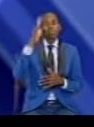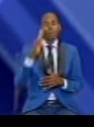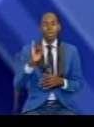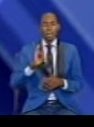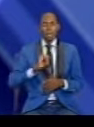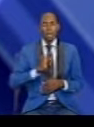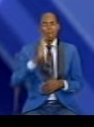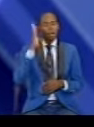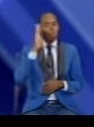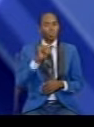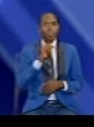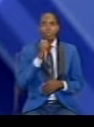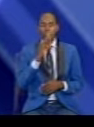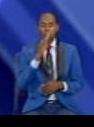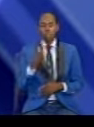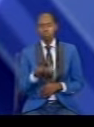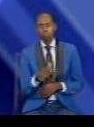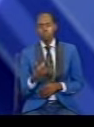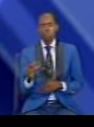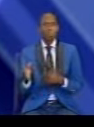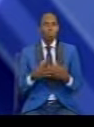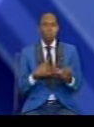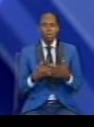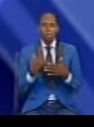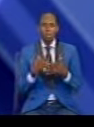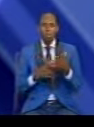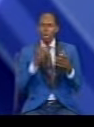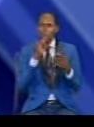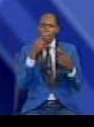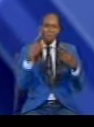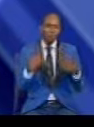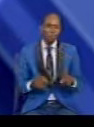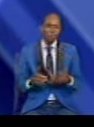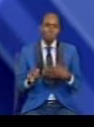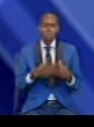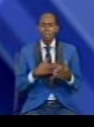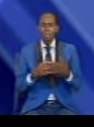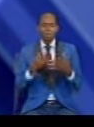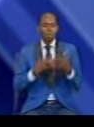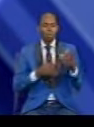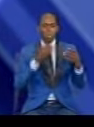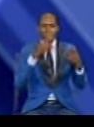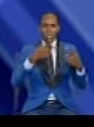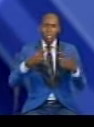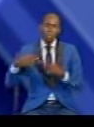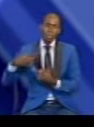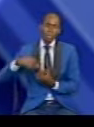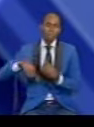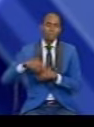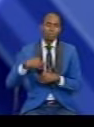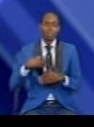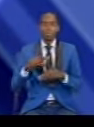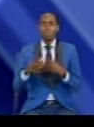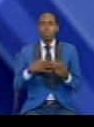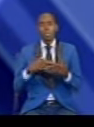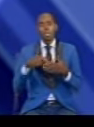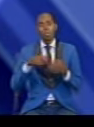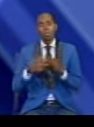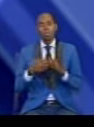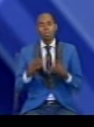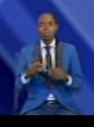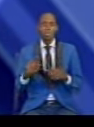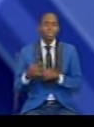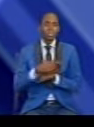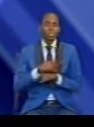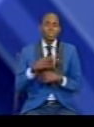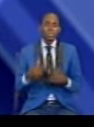be compromising. No matter what is happening, no matter the challenges that are around me, no matter the problems of the day, no matter the challenges